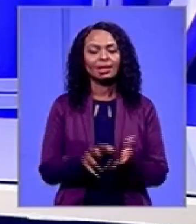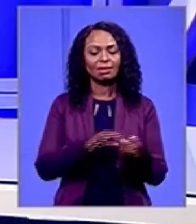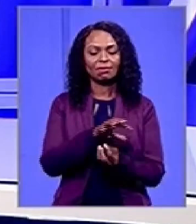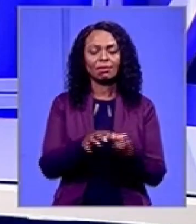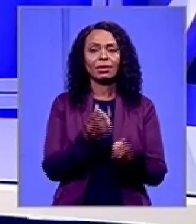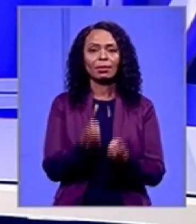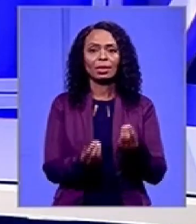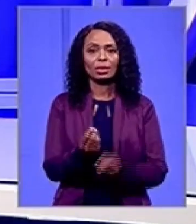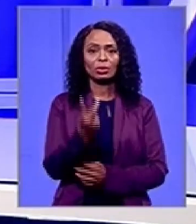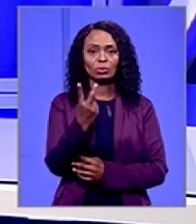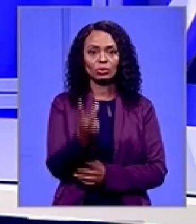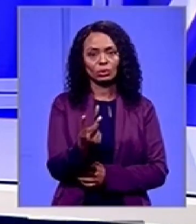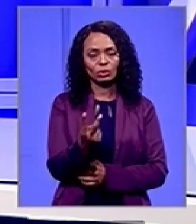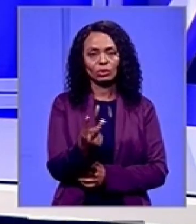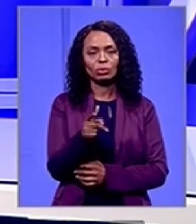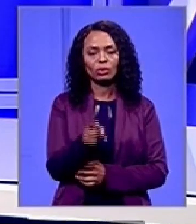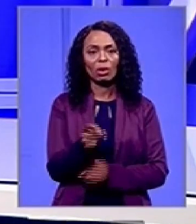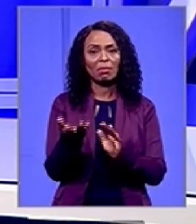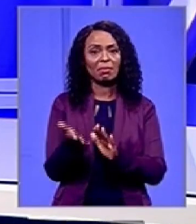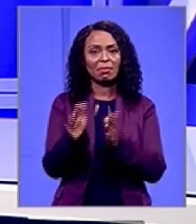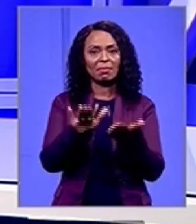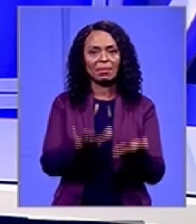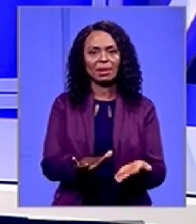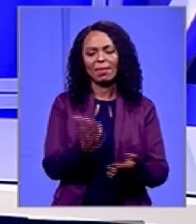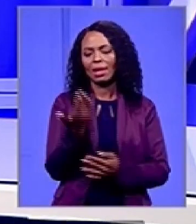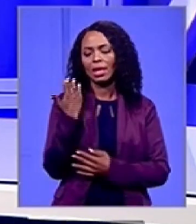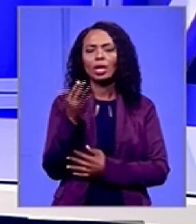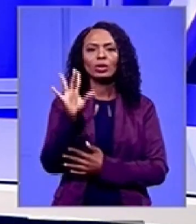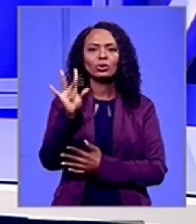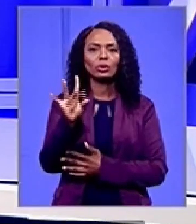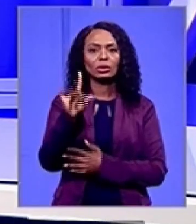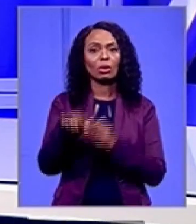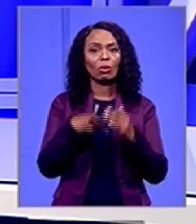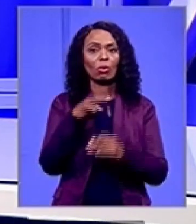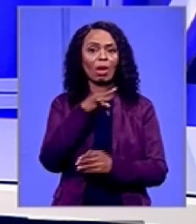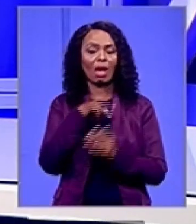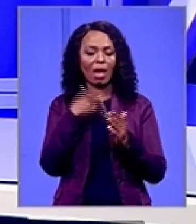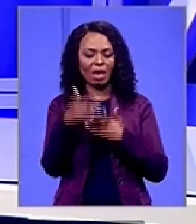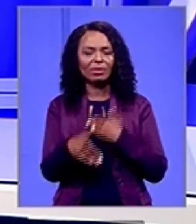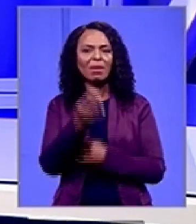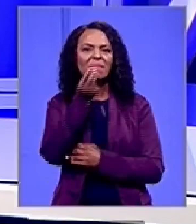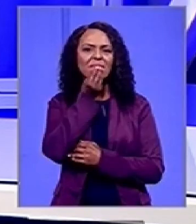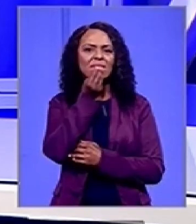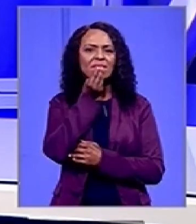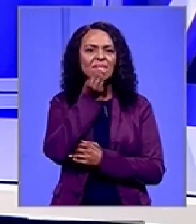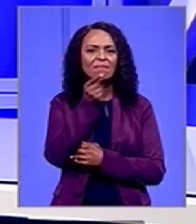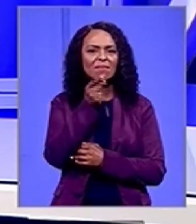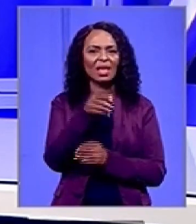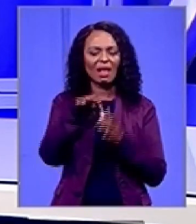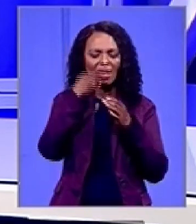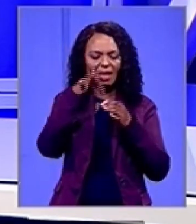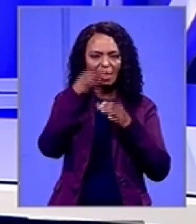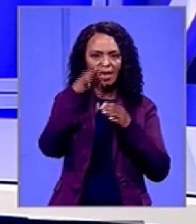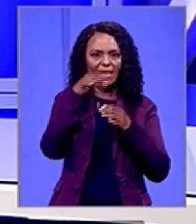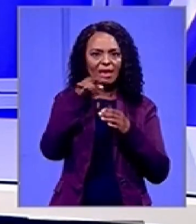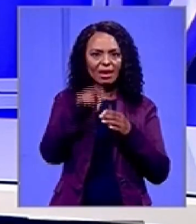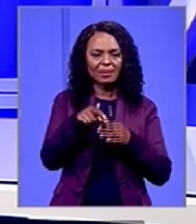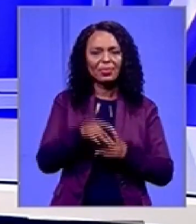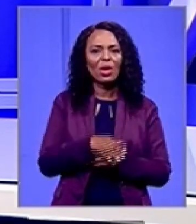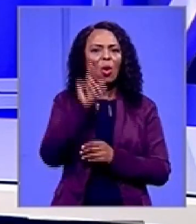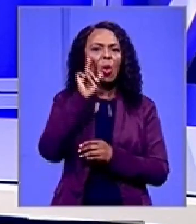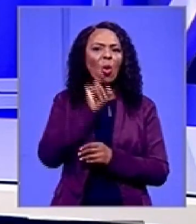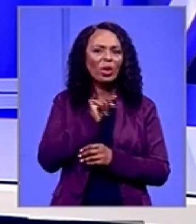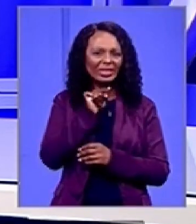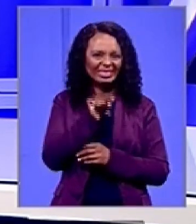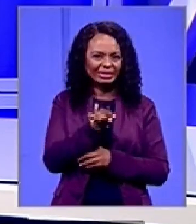Lelapa la bana ba motho ba le babedi ba ba tlhokafetseng ka la bobedi morago ga go ja dijo tse di fetilweng ke letlha la go ka jewa go tswa kwa